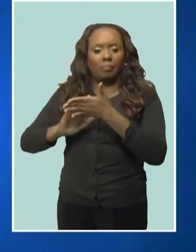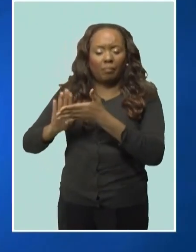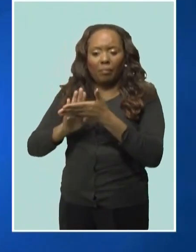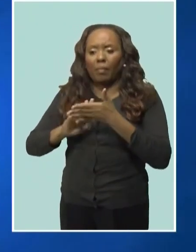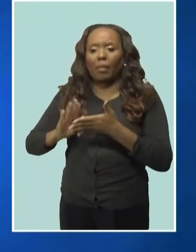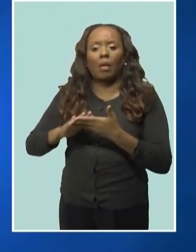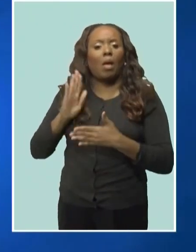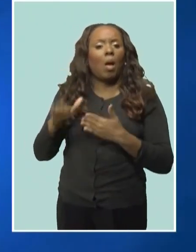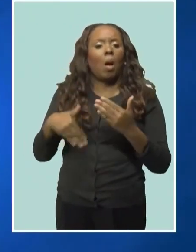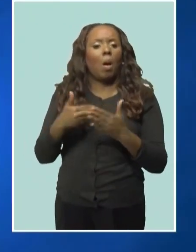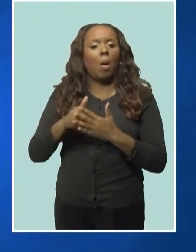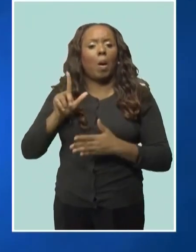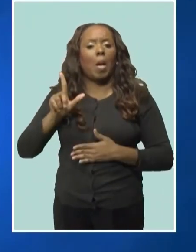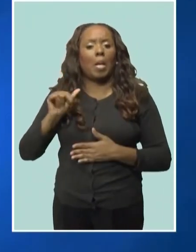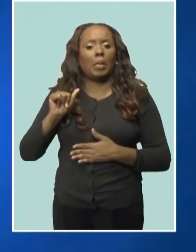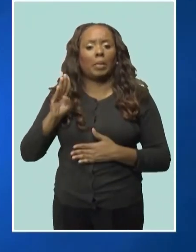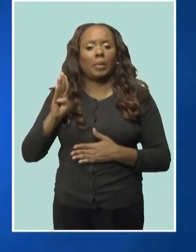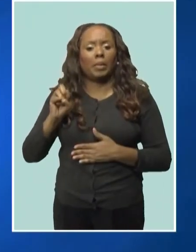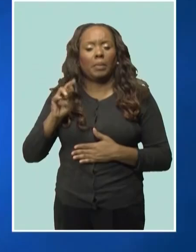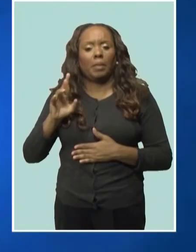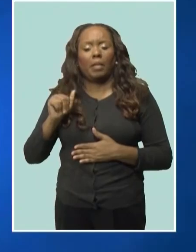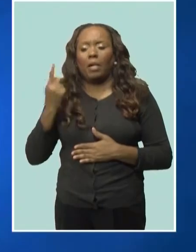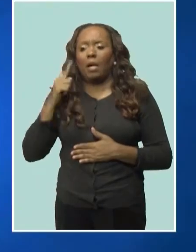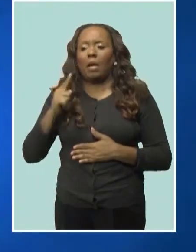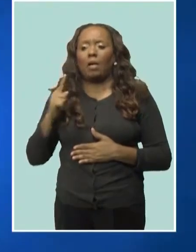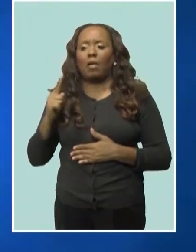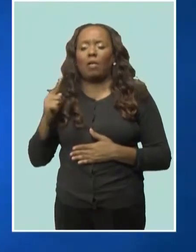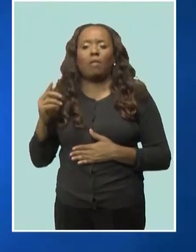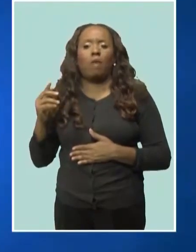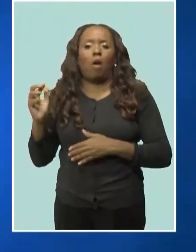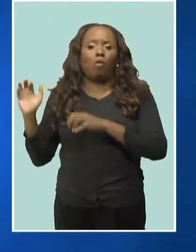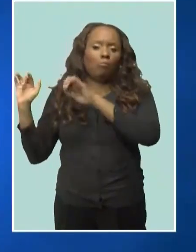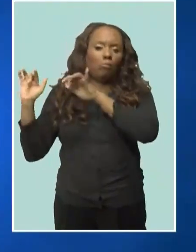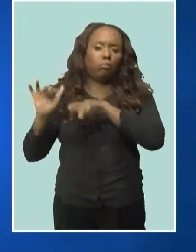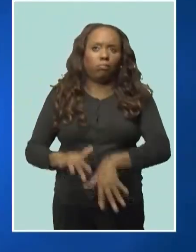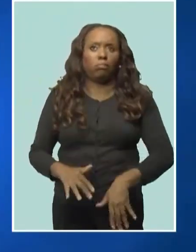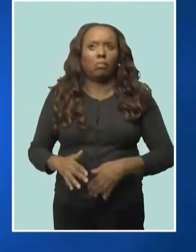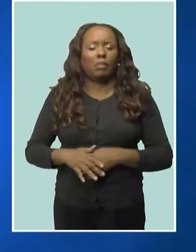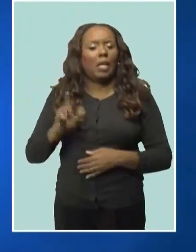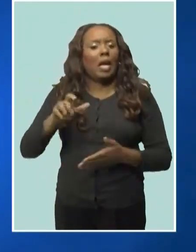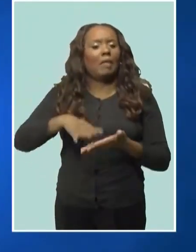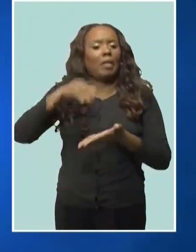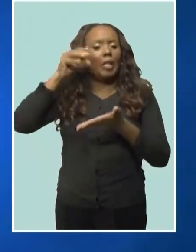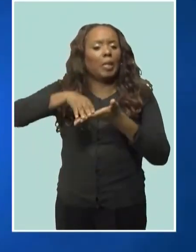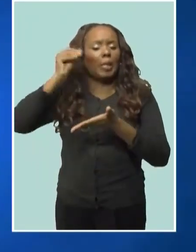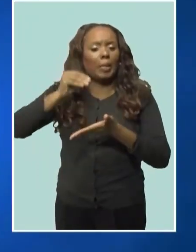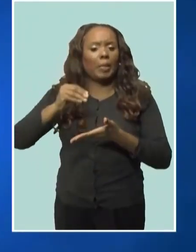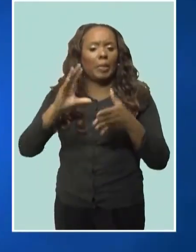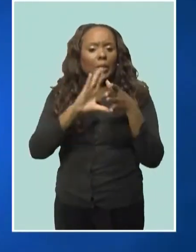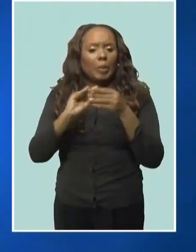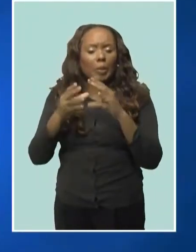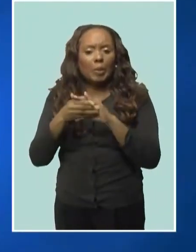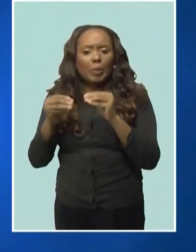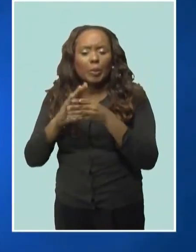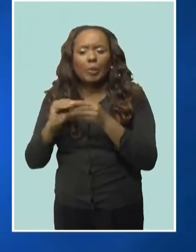step on the return journey home and urged Barbadians to learn their story as it is a part of Barbados'